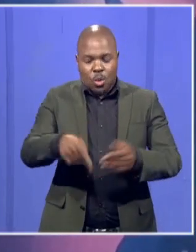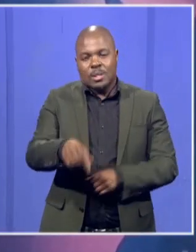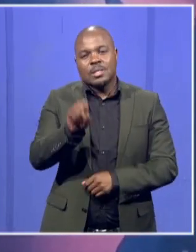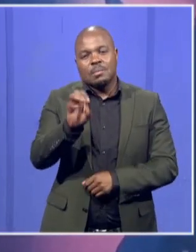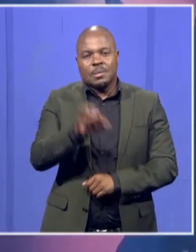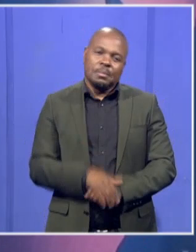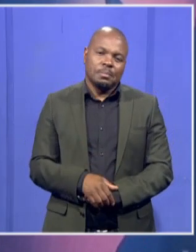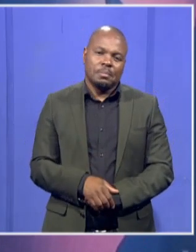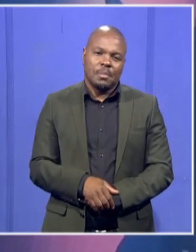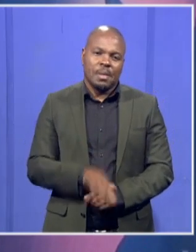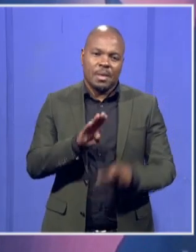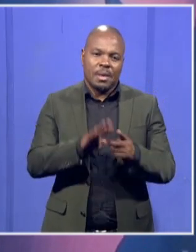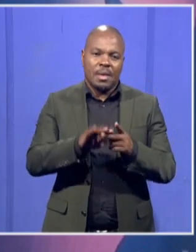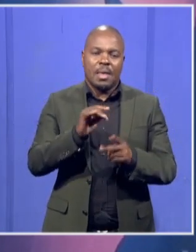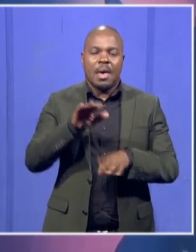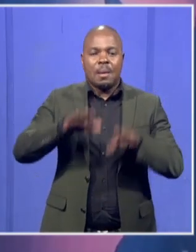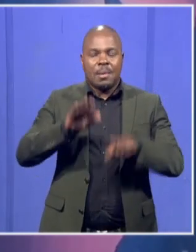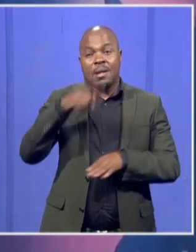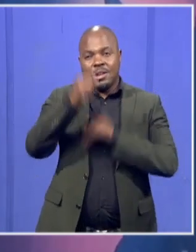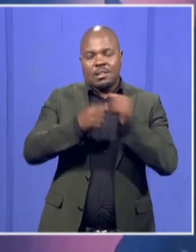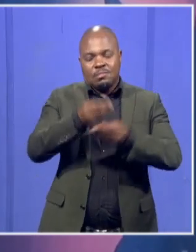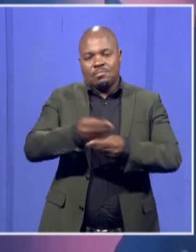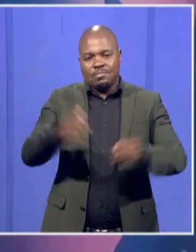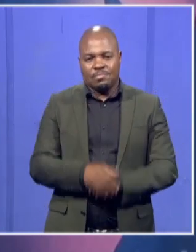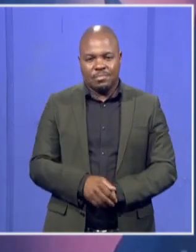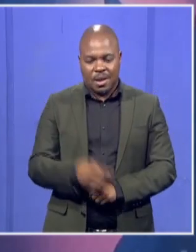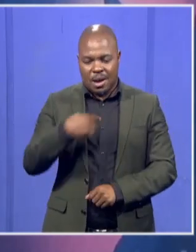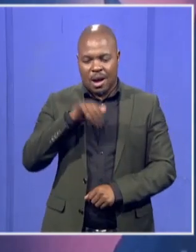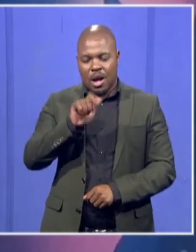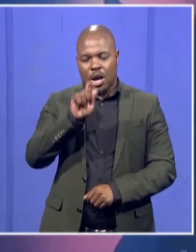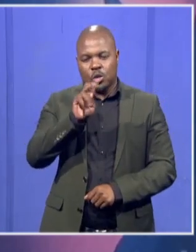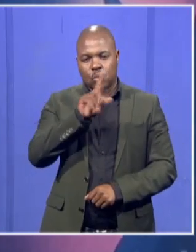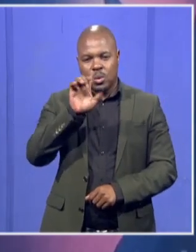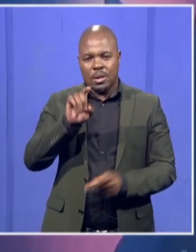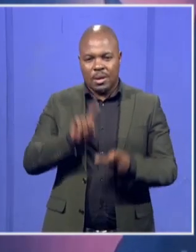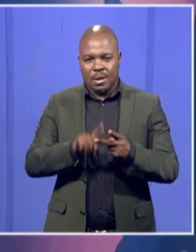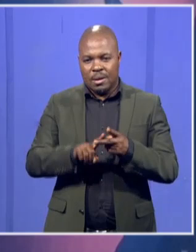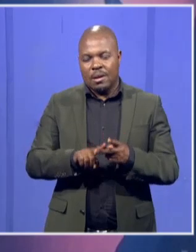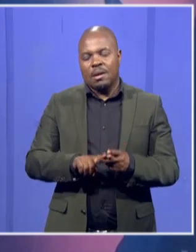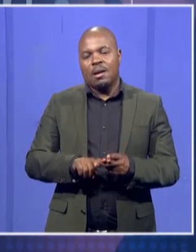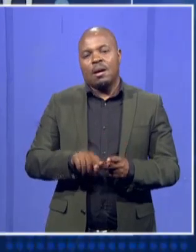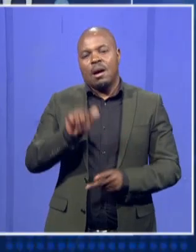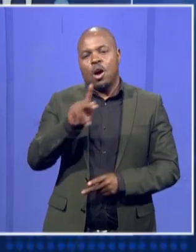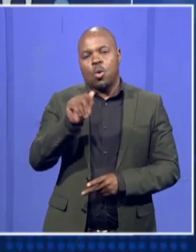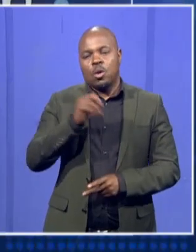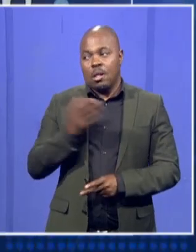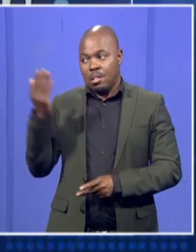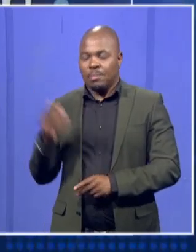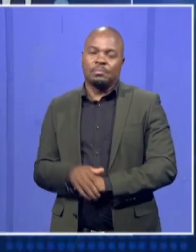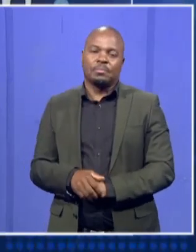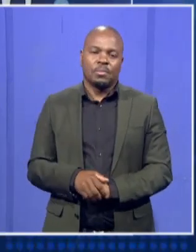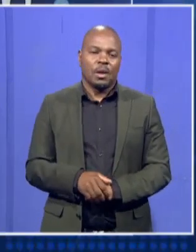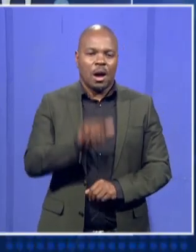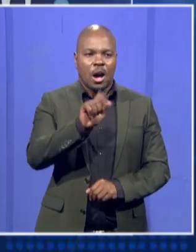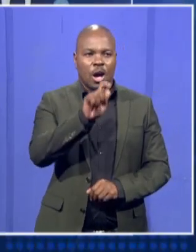delivered in April next year. From myself, Atule Joga, my colleague Lukanyo Mazanzana, back to you. Right, Atule Joga